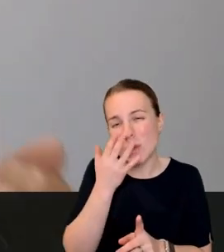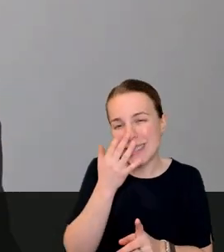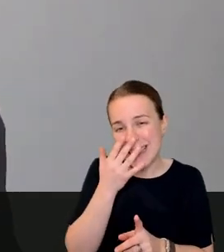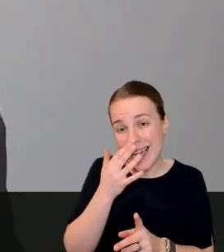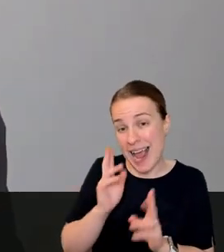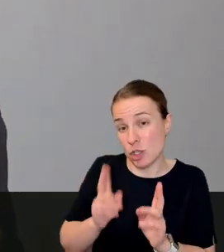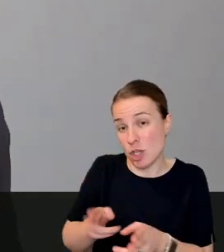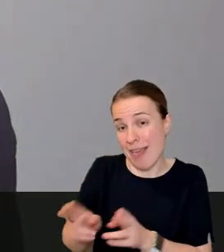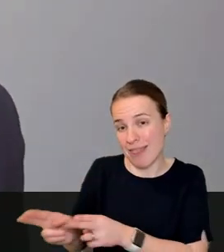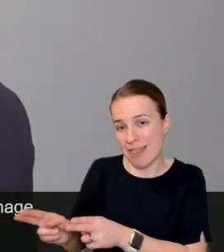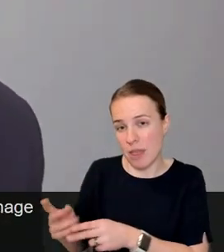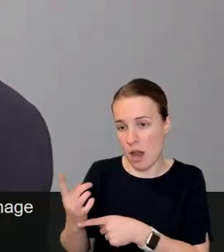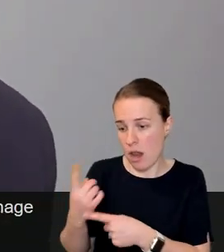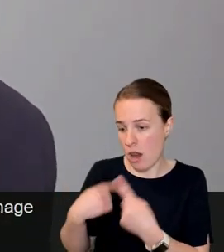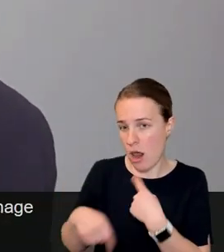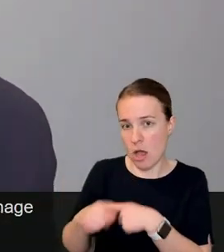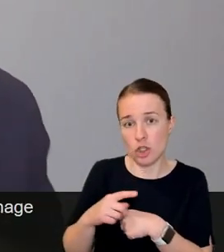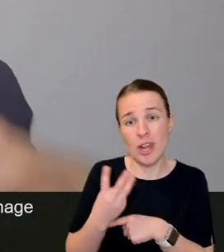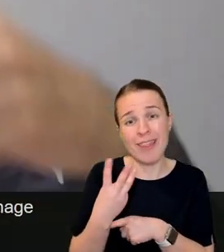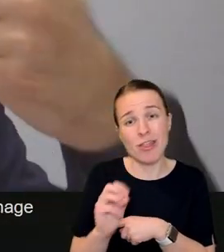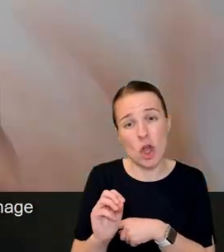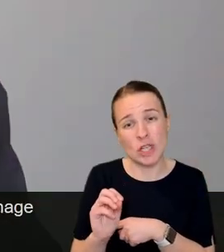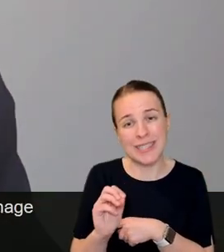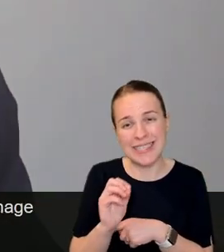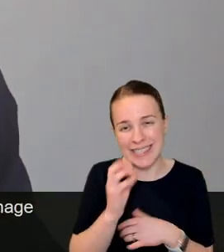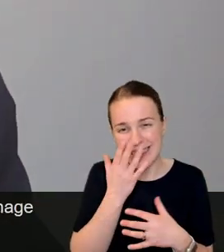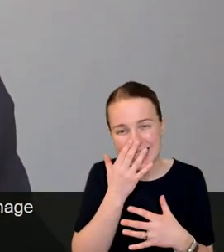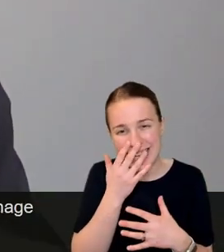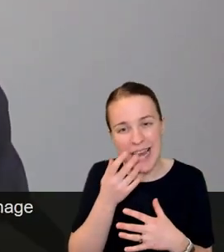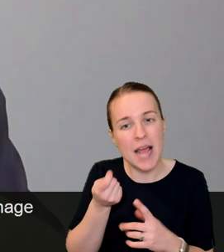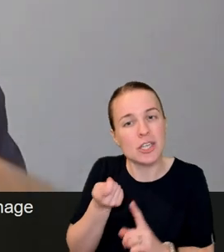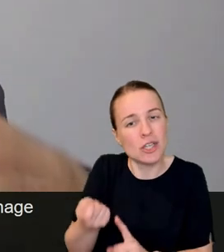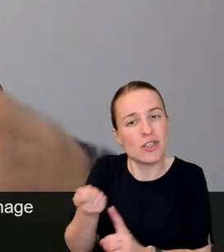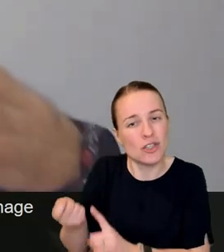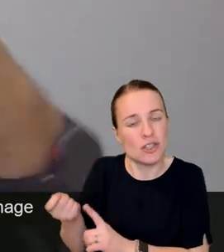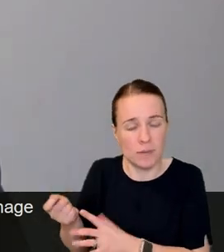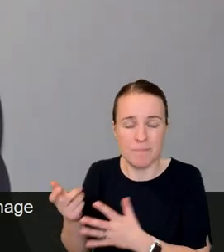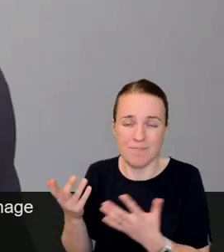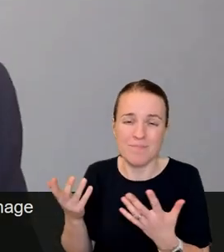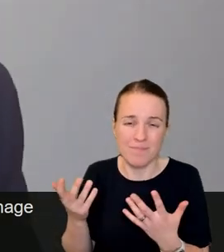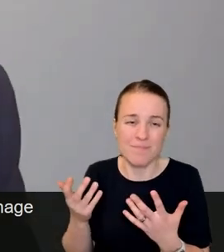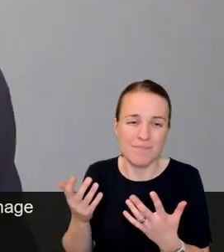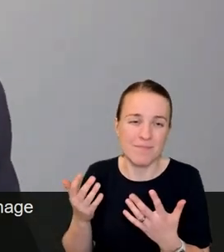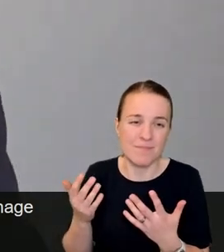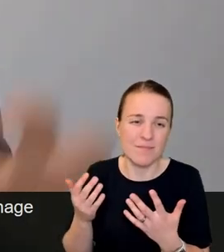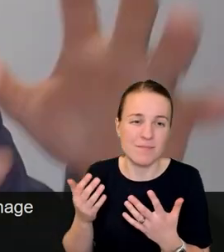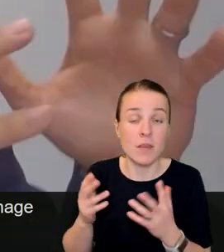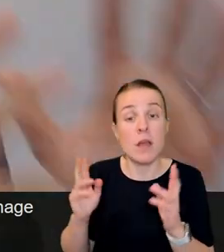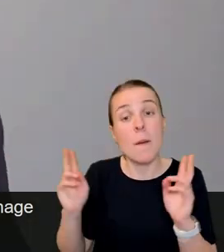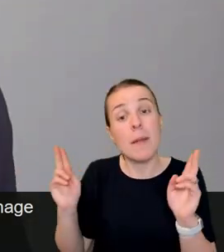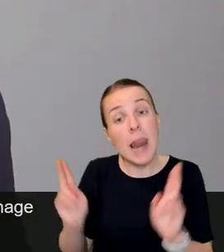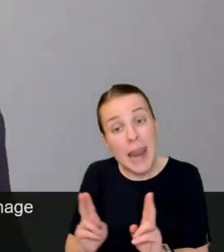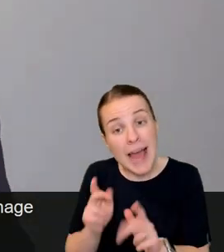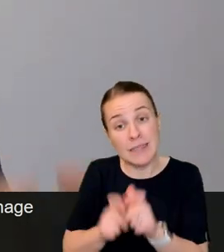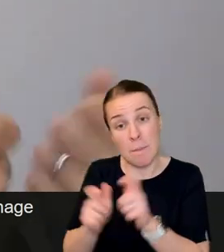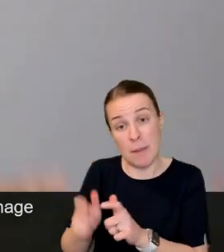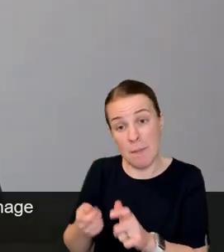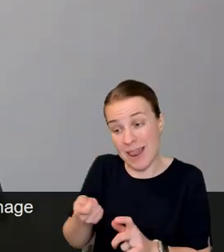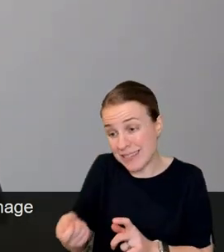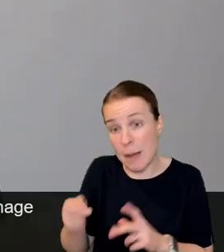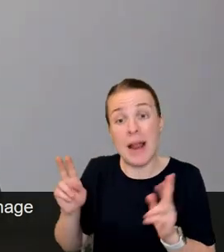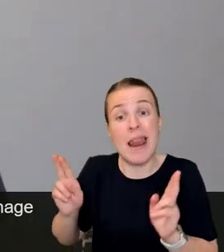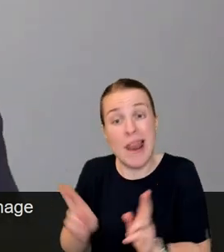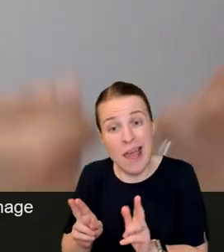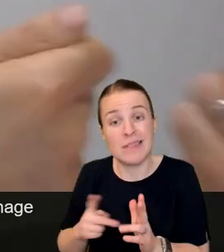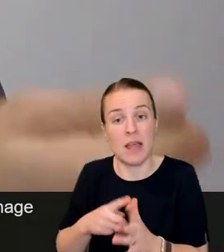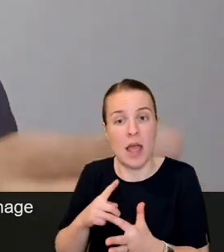were 30 teenage homicides. Although few people are being stabbed, a few people are going to A&E, the consequences when there is a stabbing